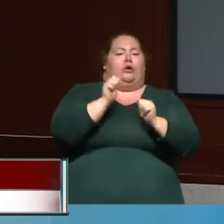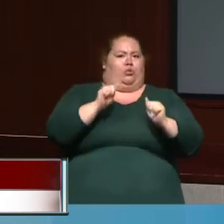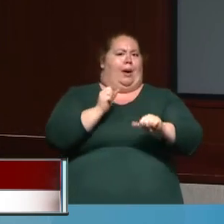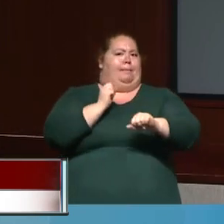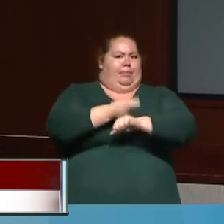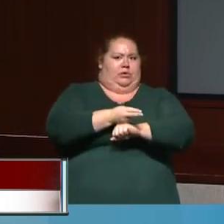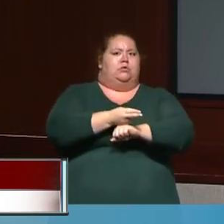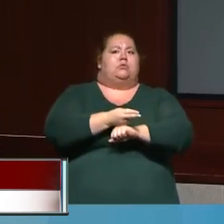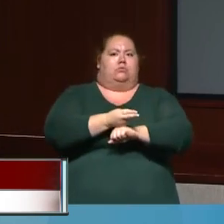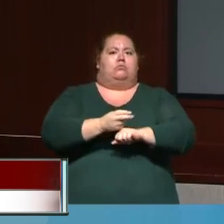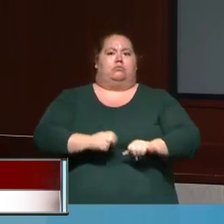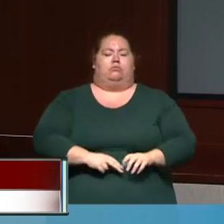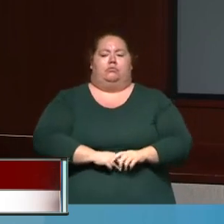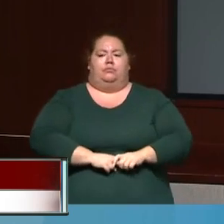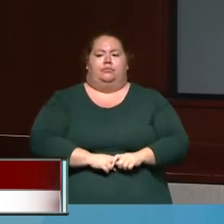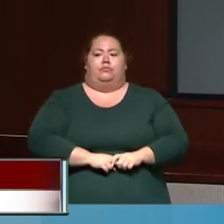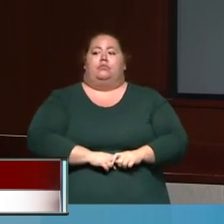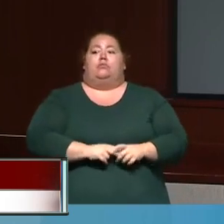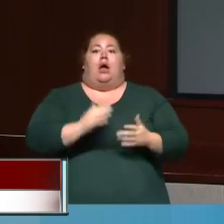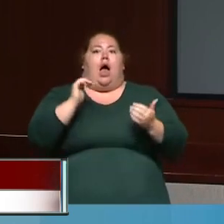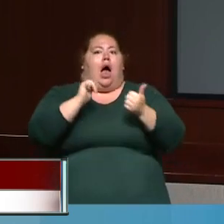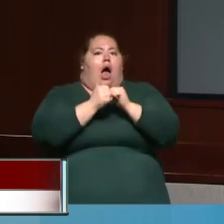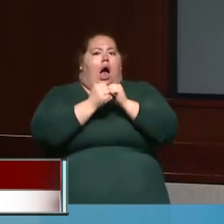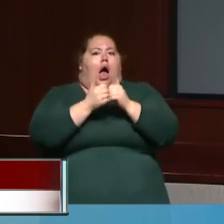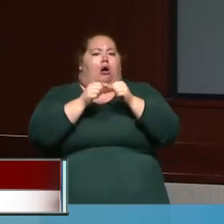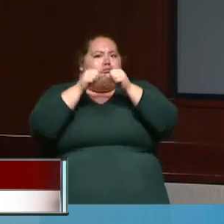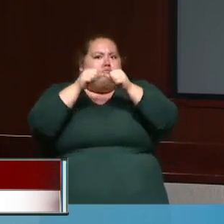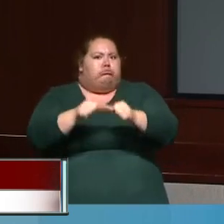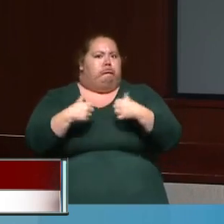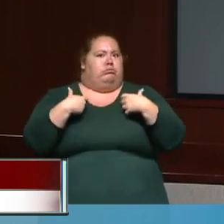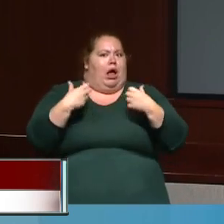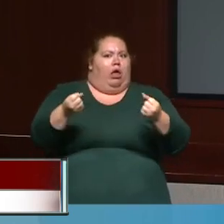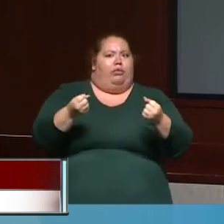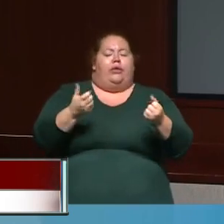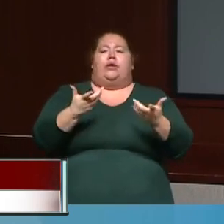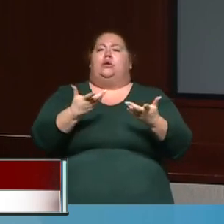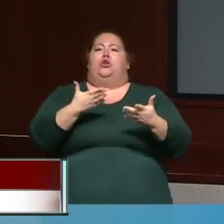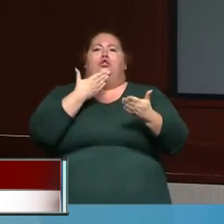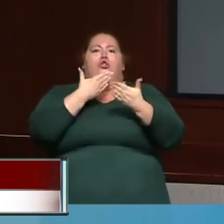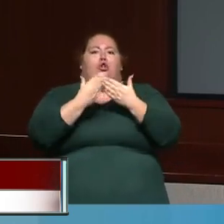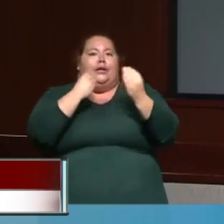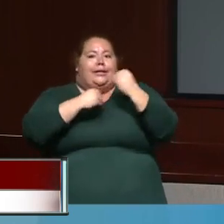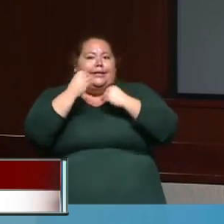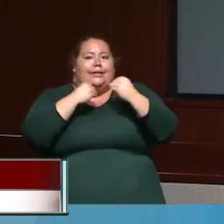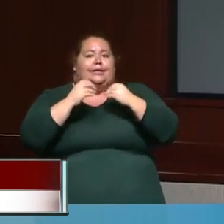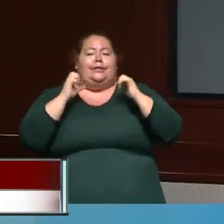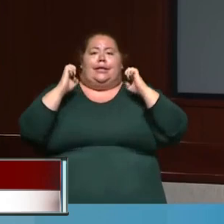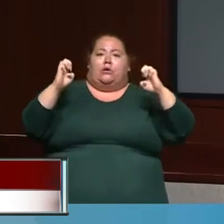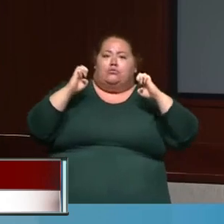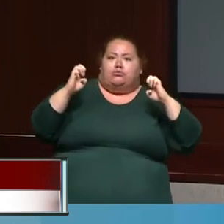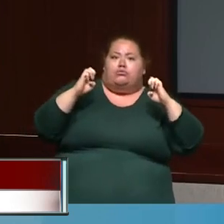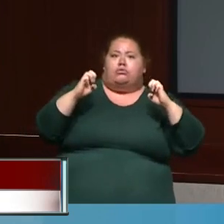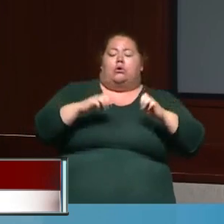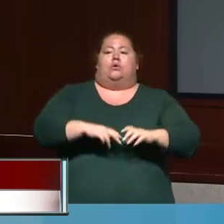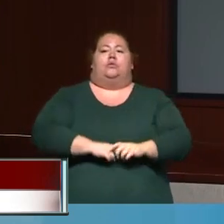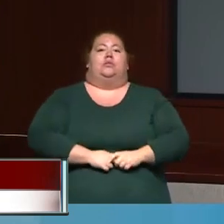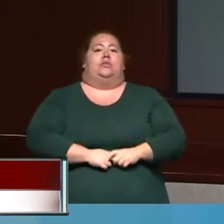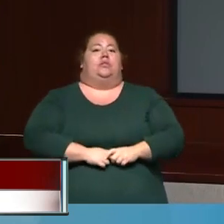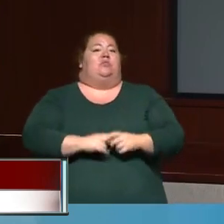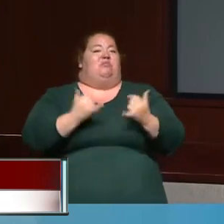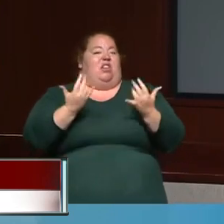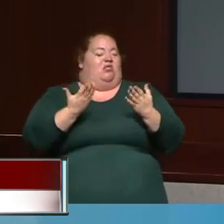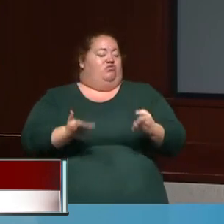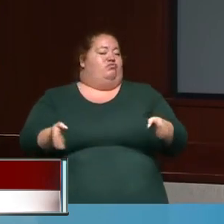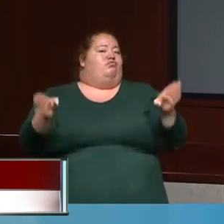better health is through regular exercise and healthy eating. I'd like to close my comments again by once again